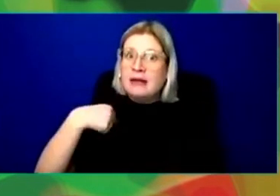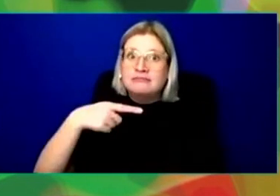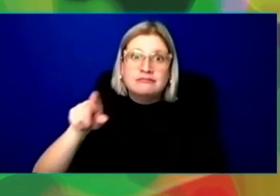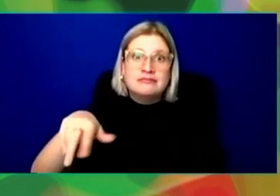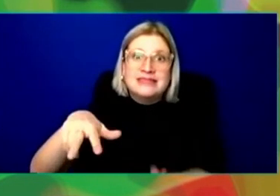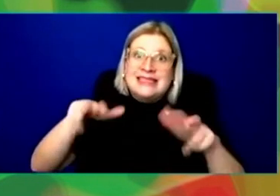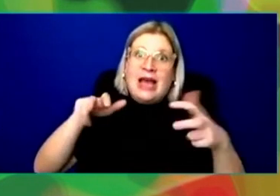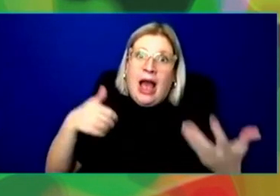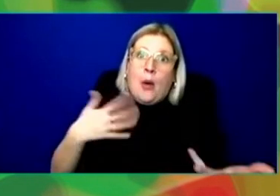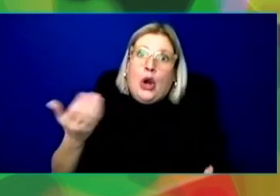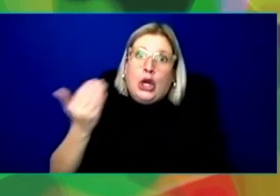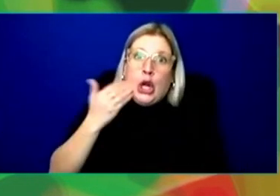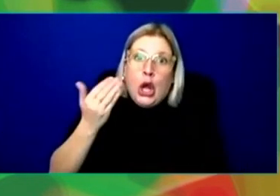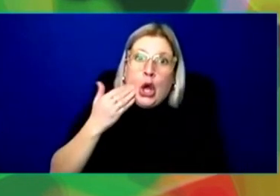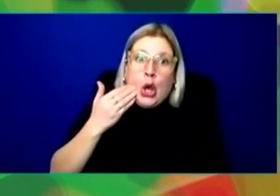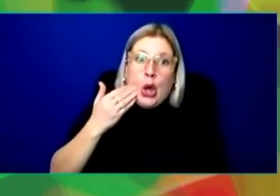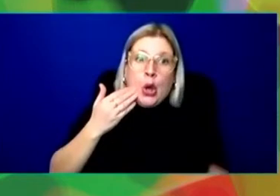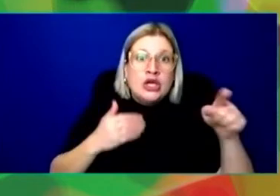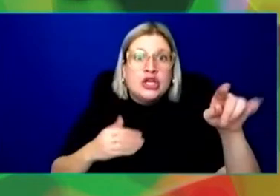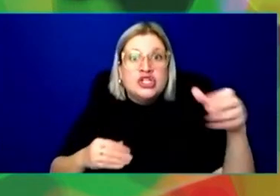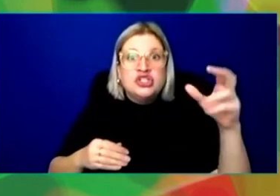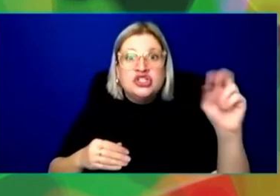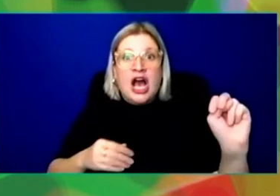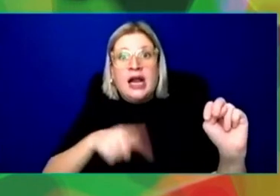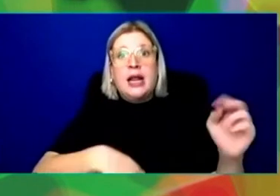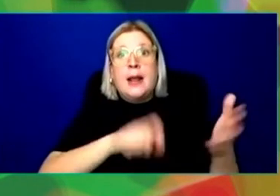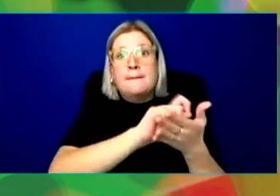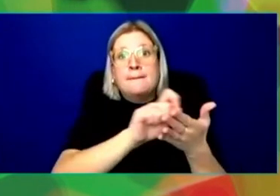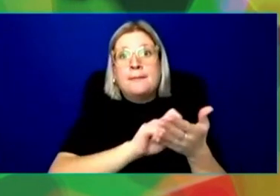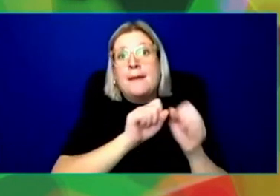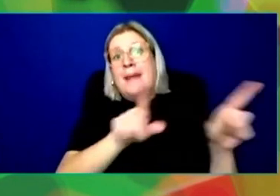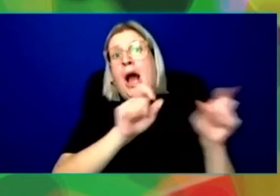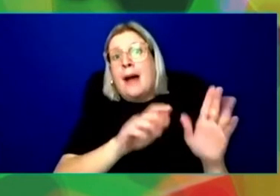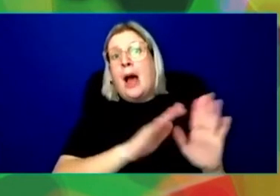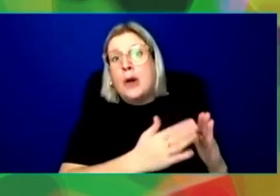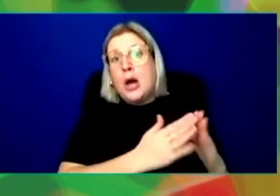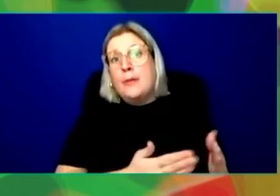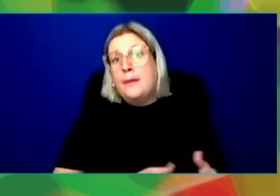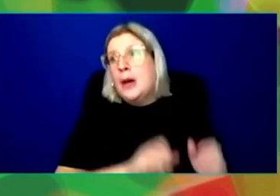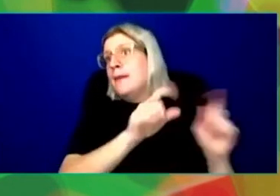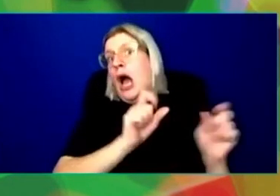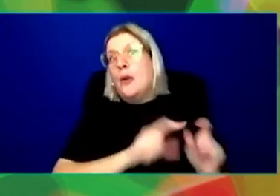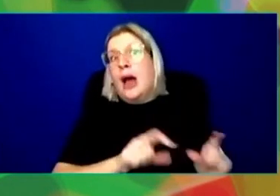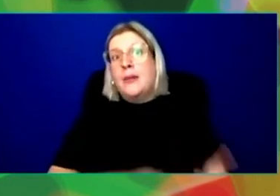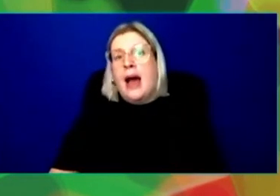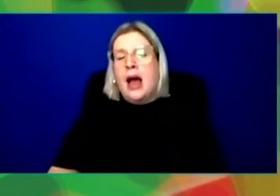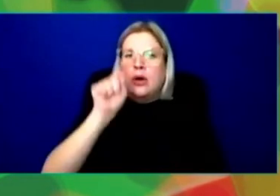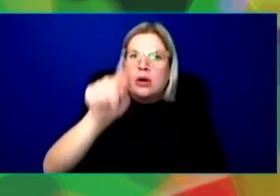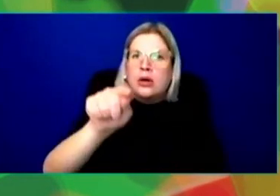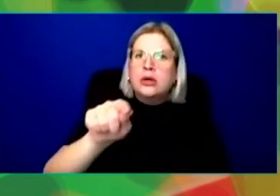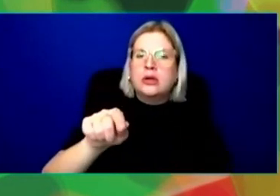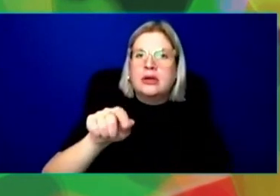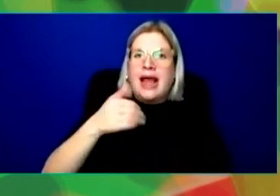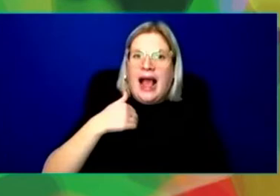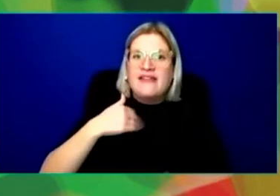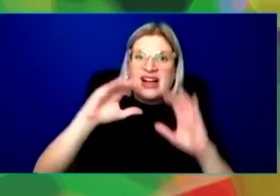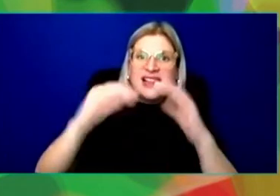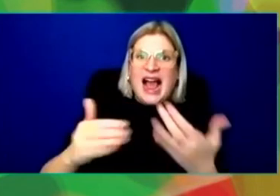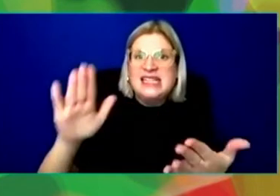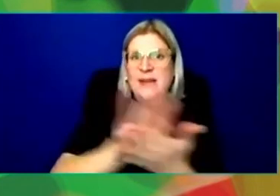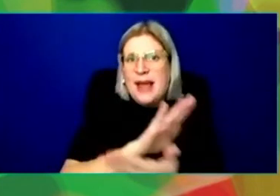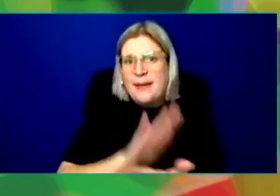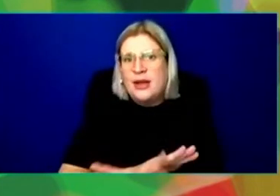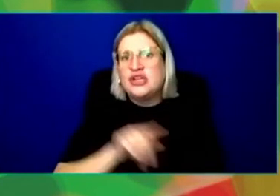Because, you know, John is out here just like dropping books like that. You know, Jonathan's got these classes and these papers. Deirdre's got another course coming